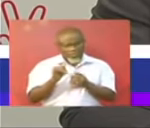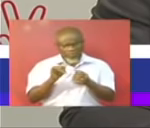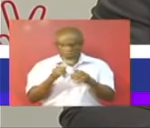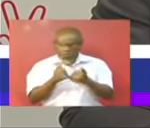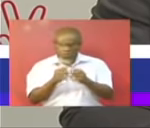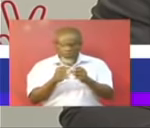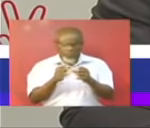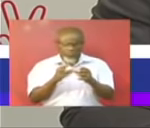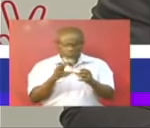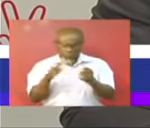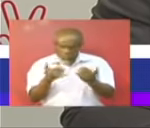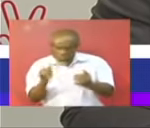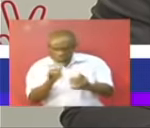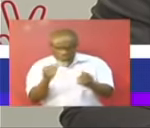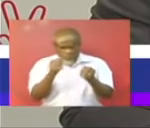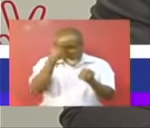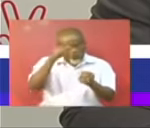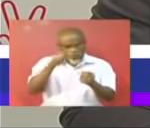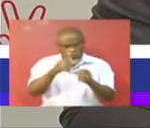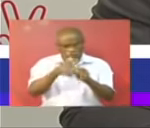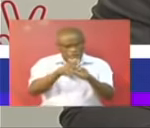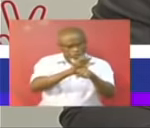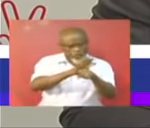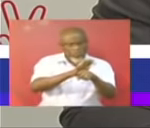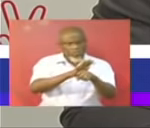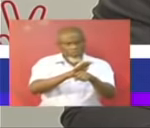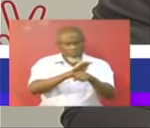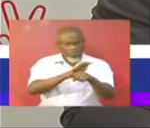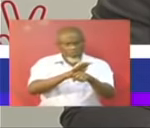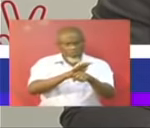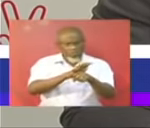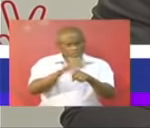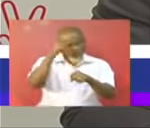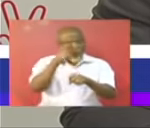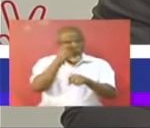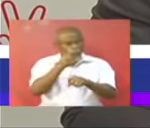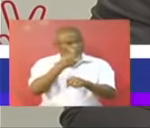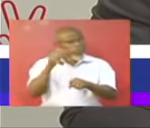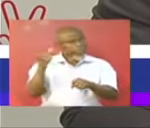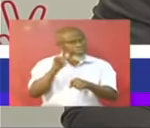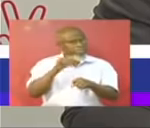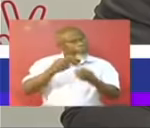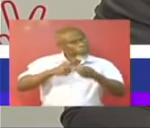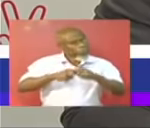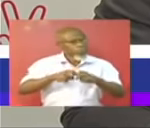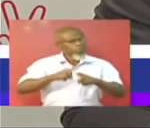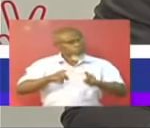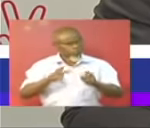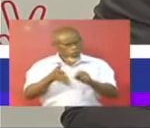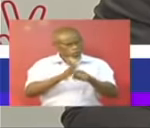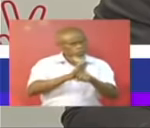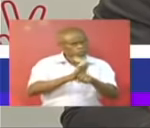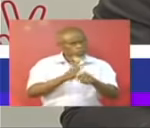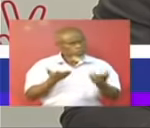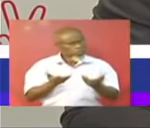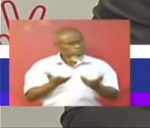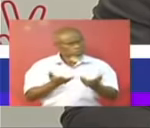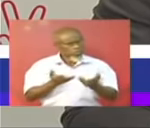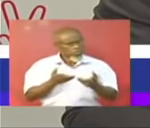COVID-19? Are persons living with asthma at higher risk of contracting COVID-19, getting